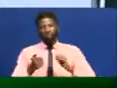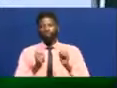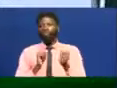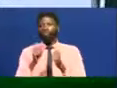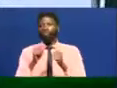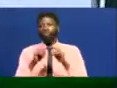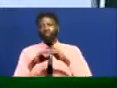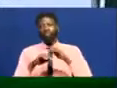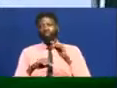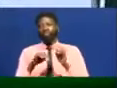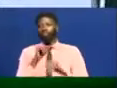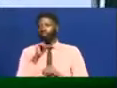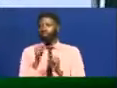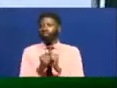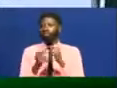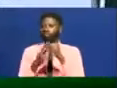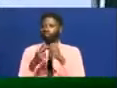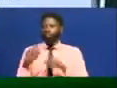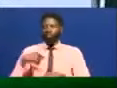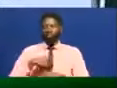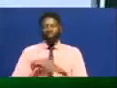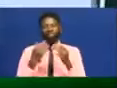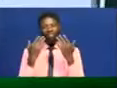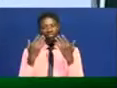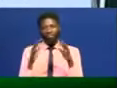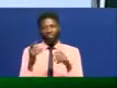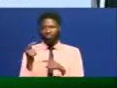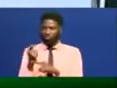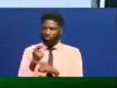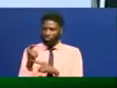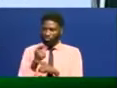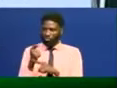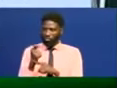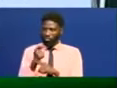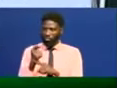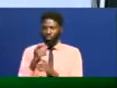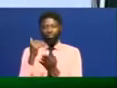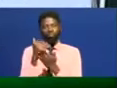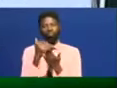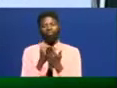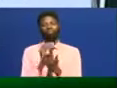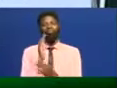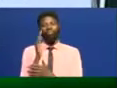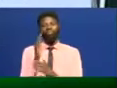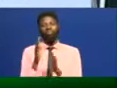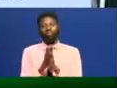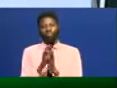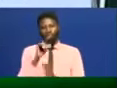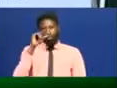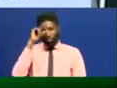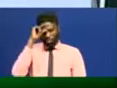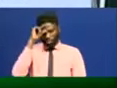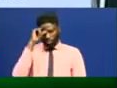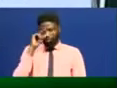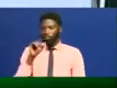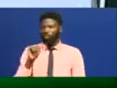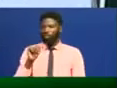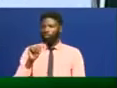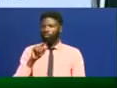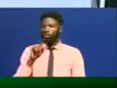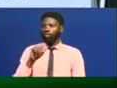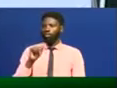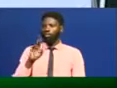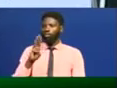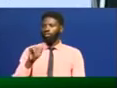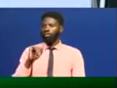17 that we have secured a training camp program with the government of Azerbaijan, and they'll be traveling